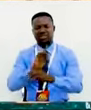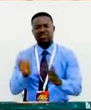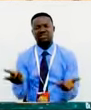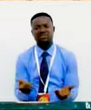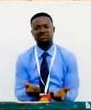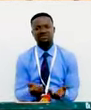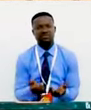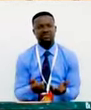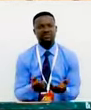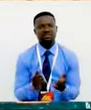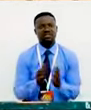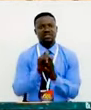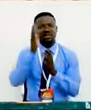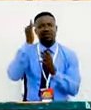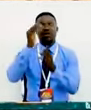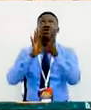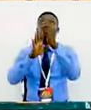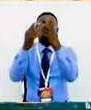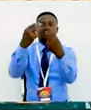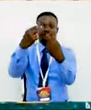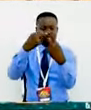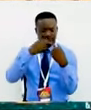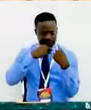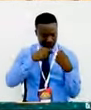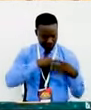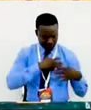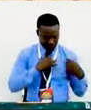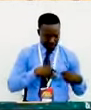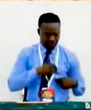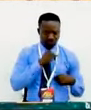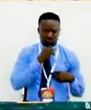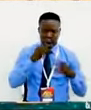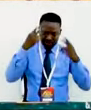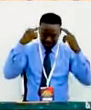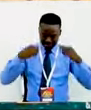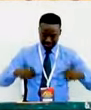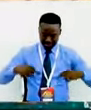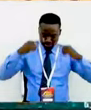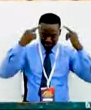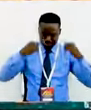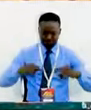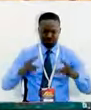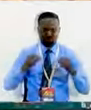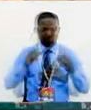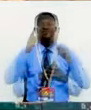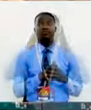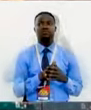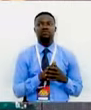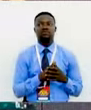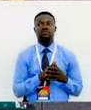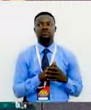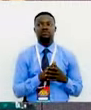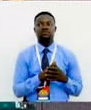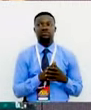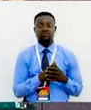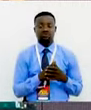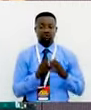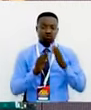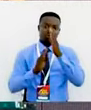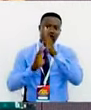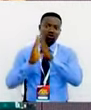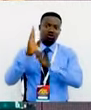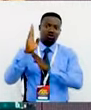That is why God looks at the heart and not on the outward, because that is where it matters. And God has given